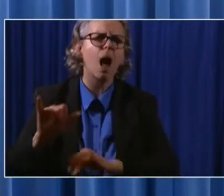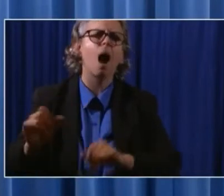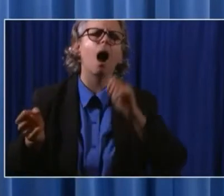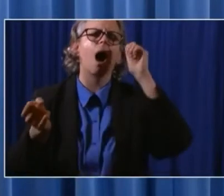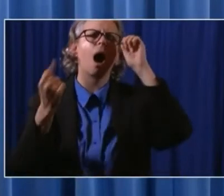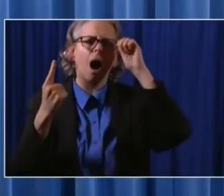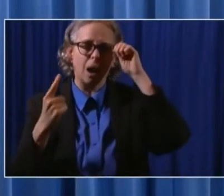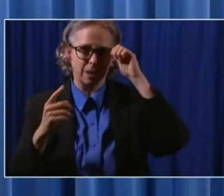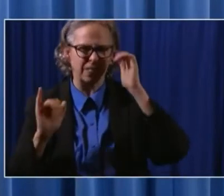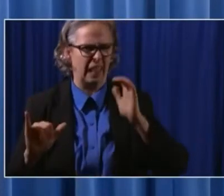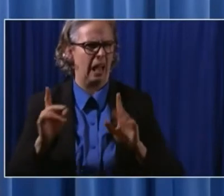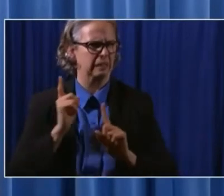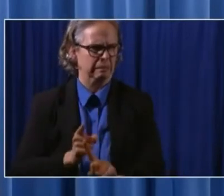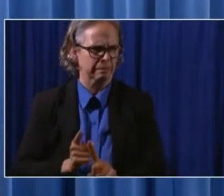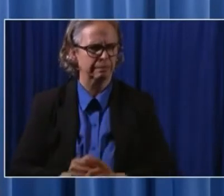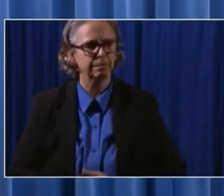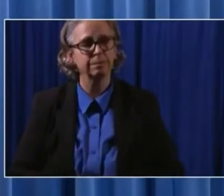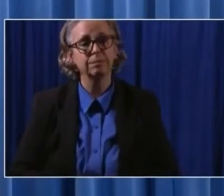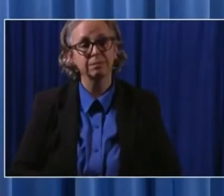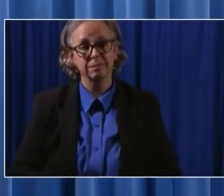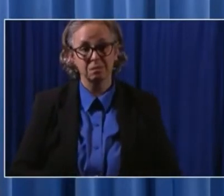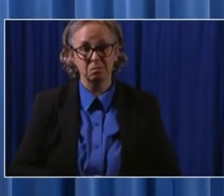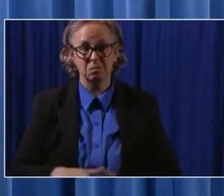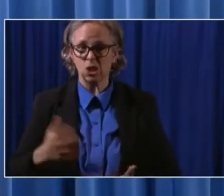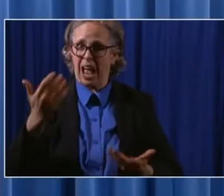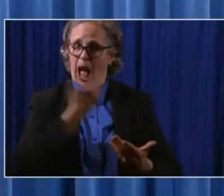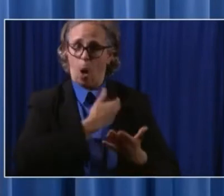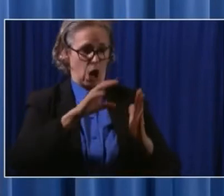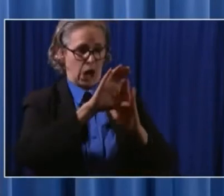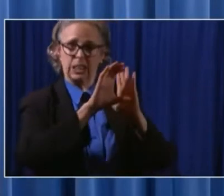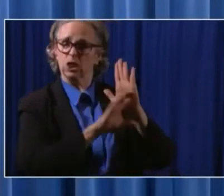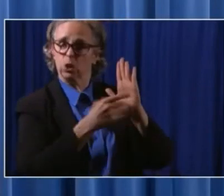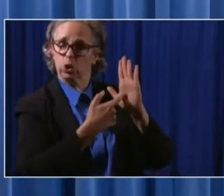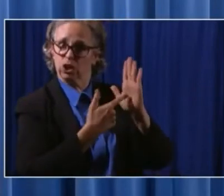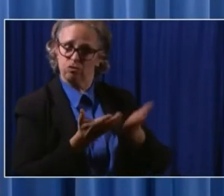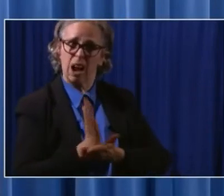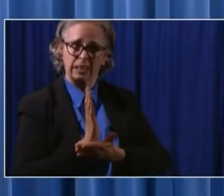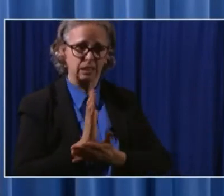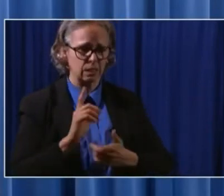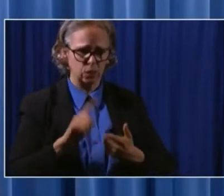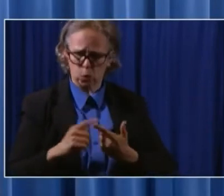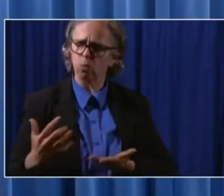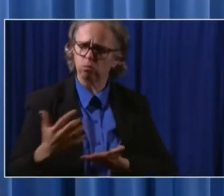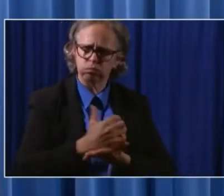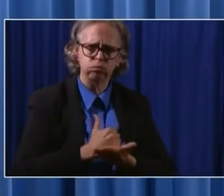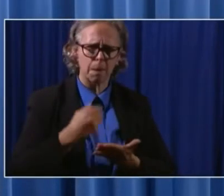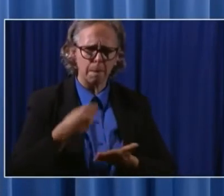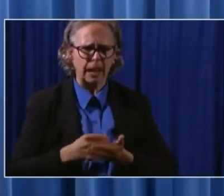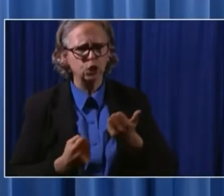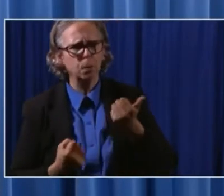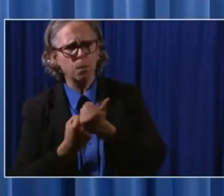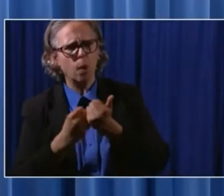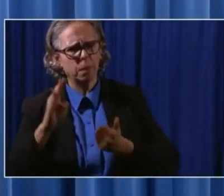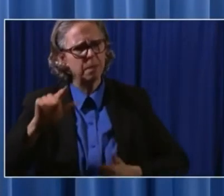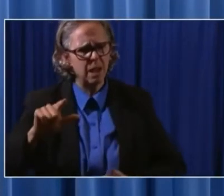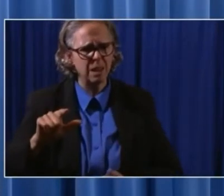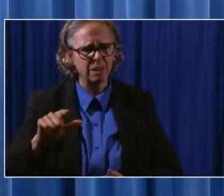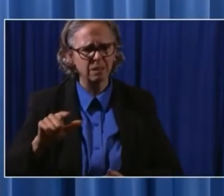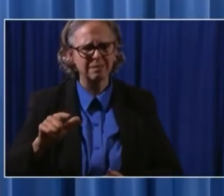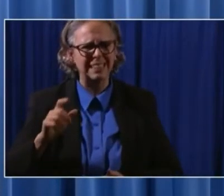but it would seem to me that spending it in public so that everybody knows where that money is coming from is